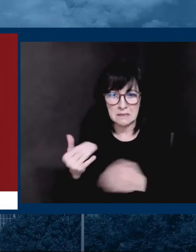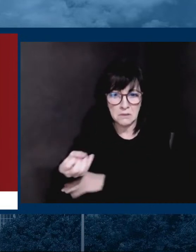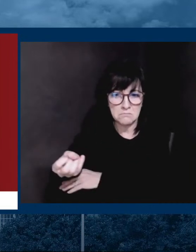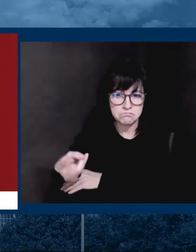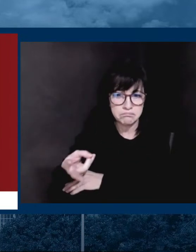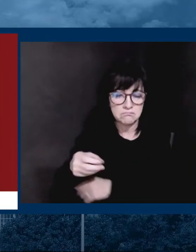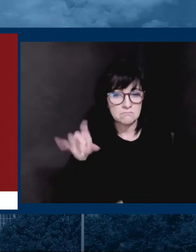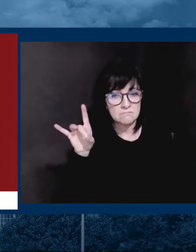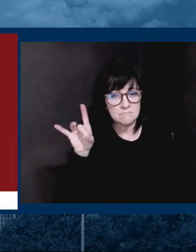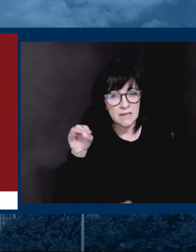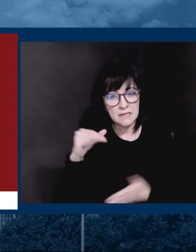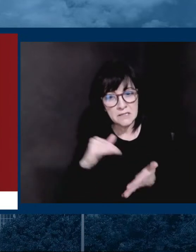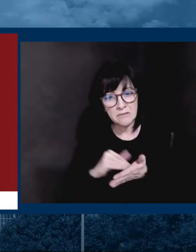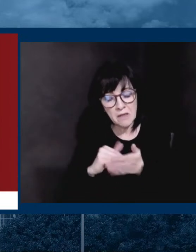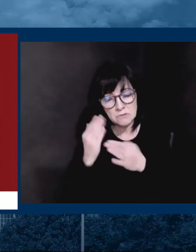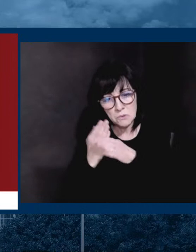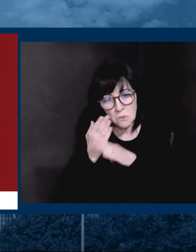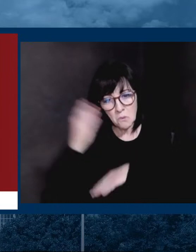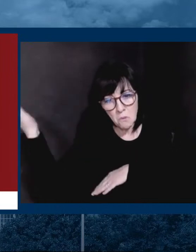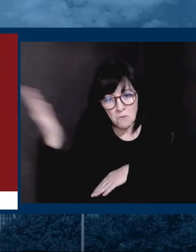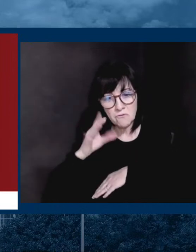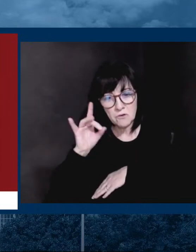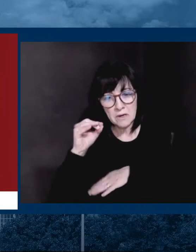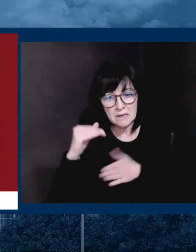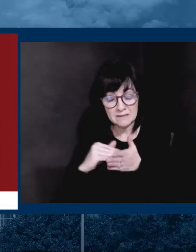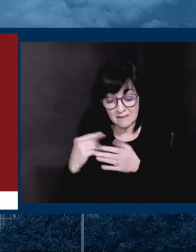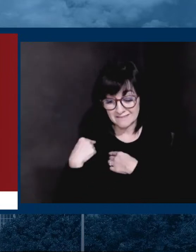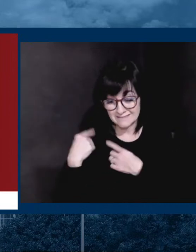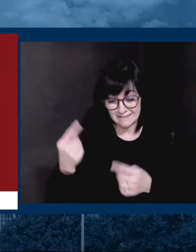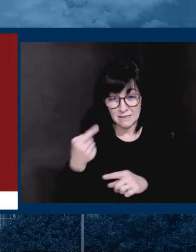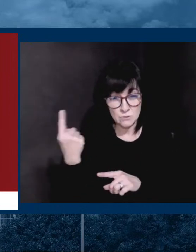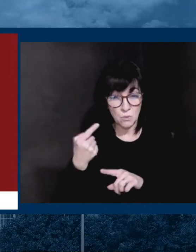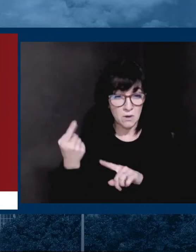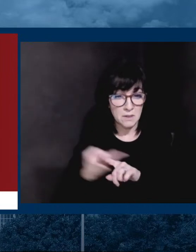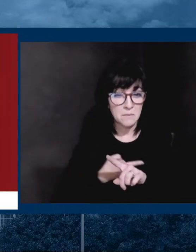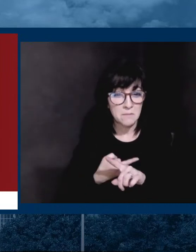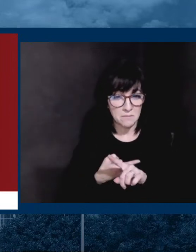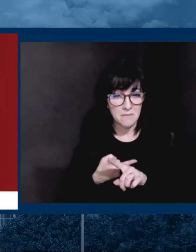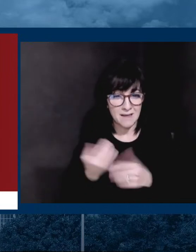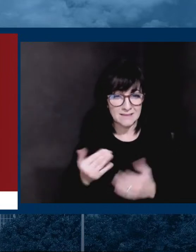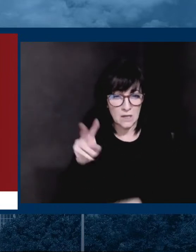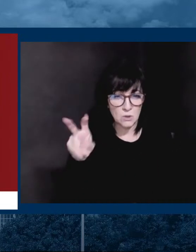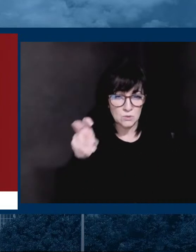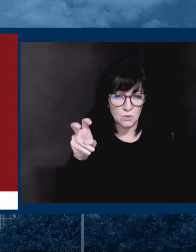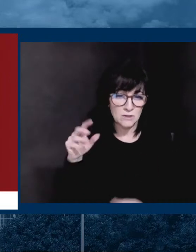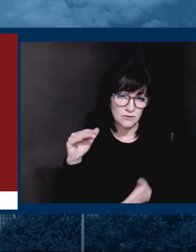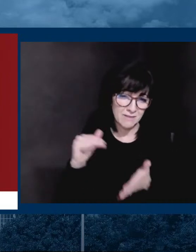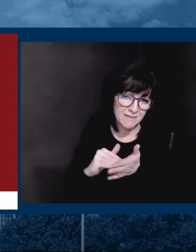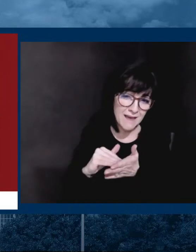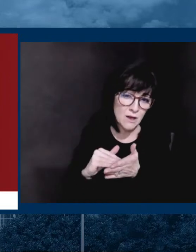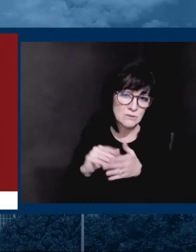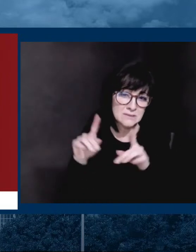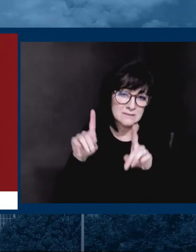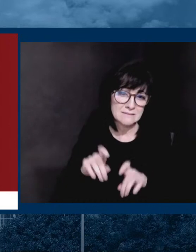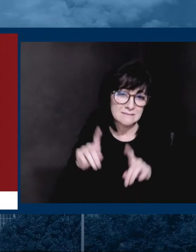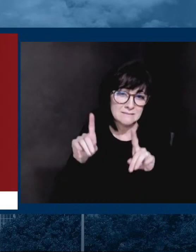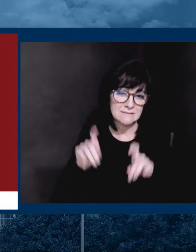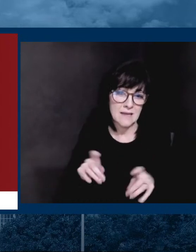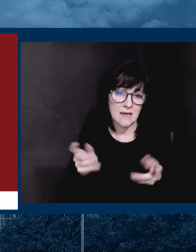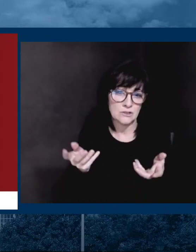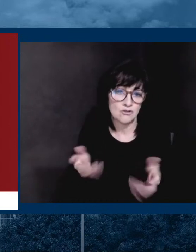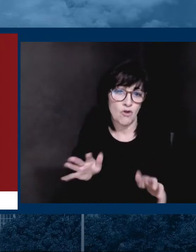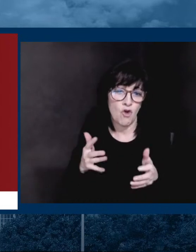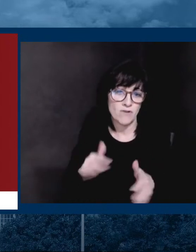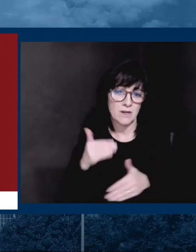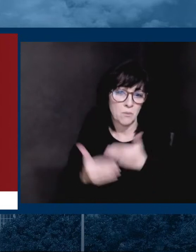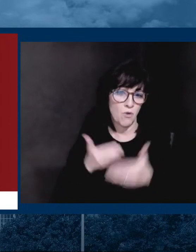and over the last month are on the 200,000 and